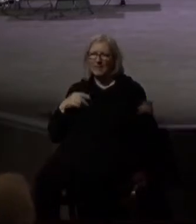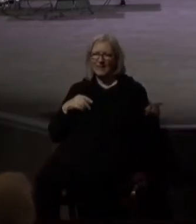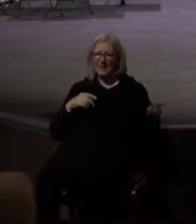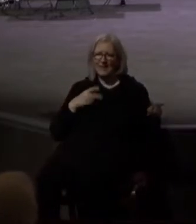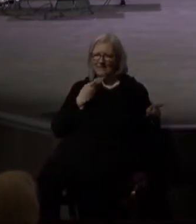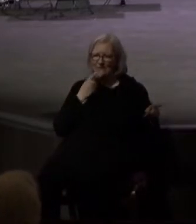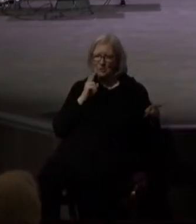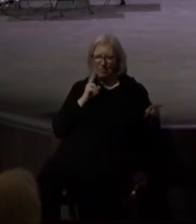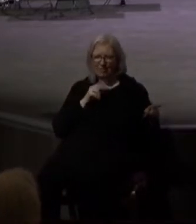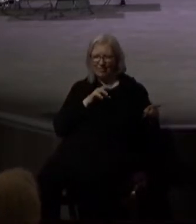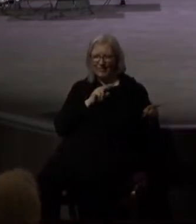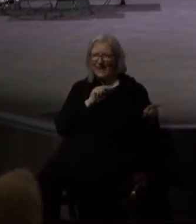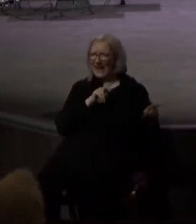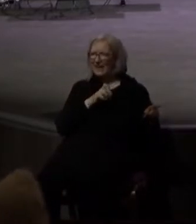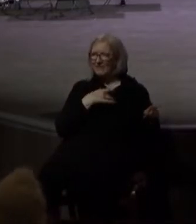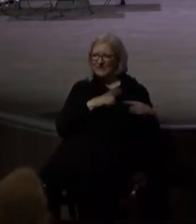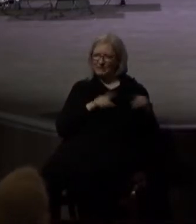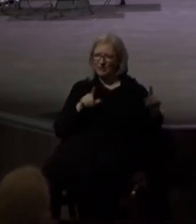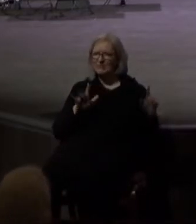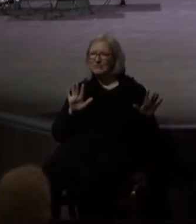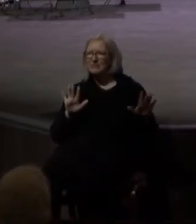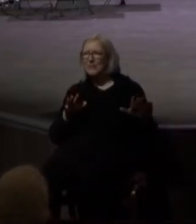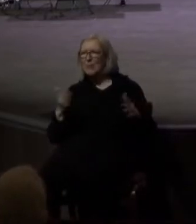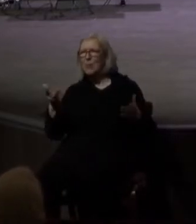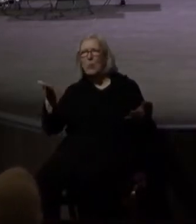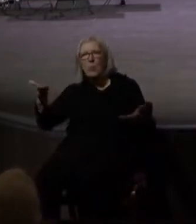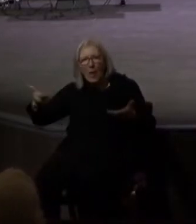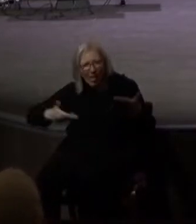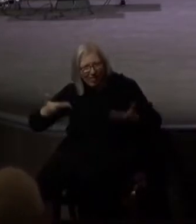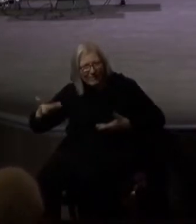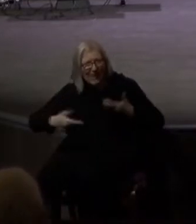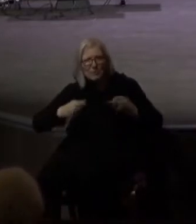Right. Hey, welcome to Homecoming!